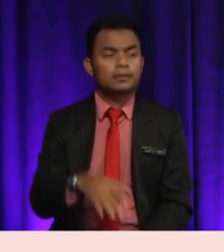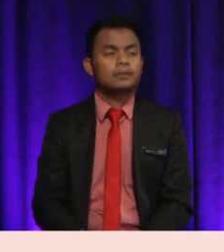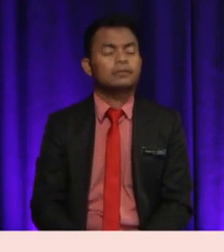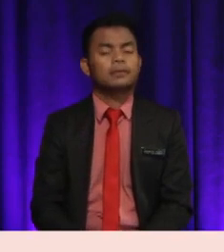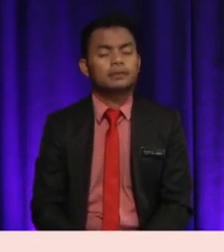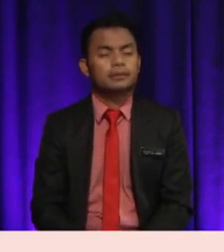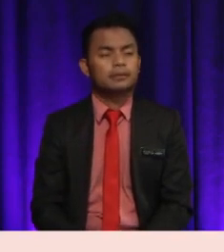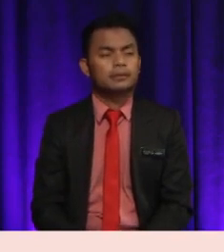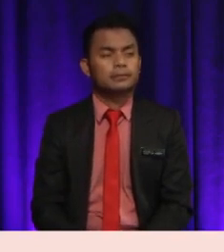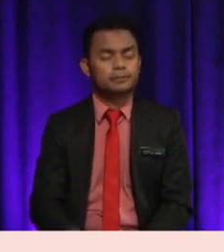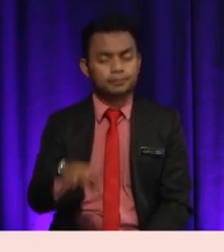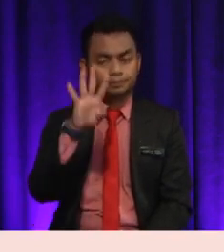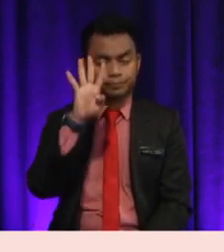4.